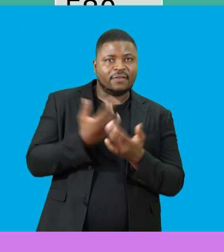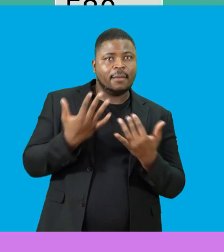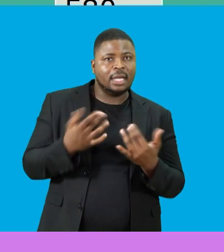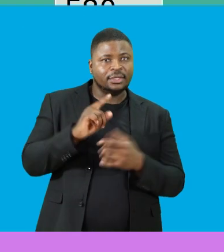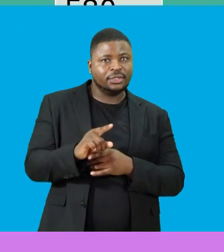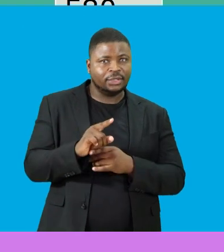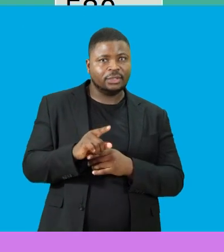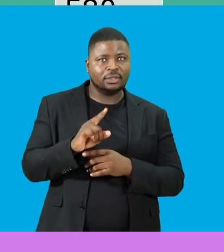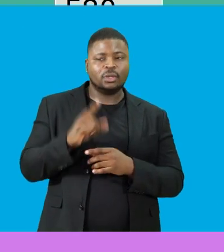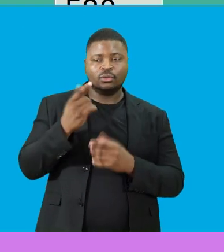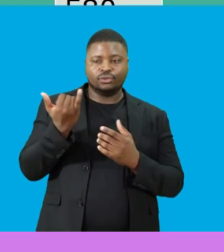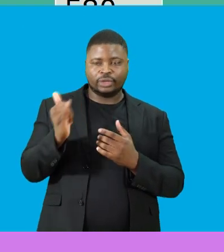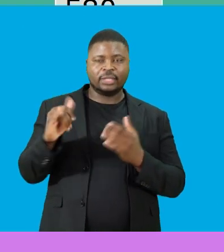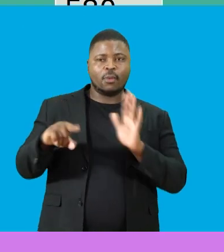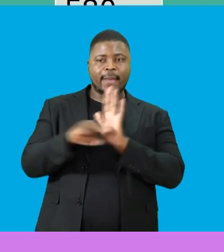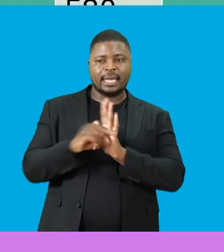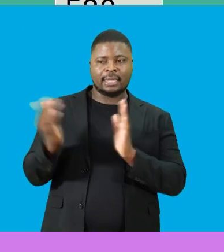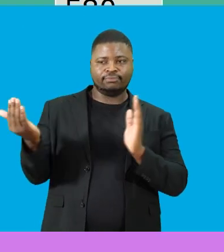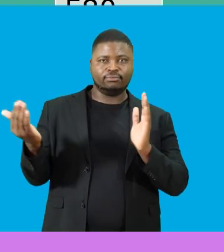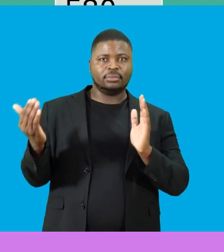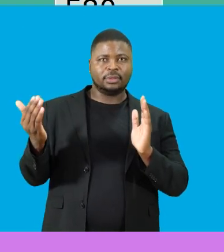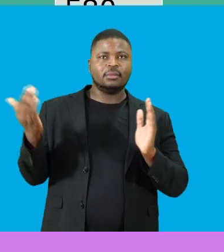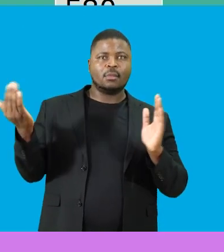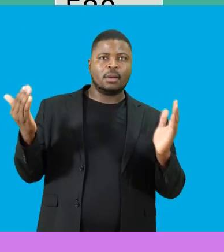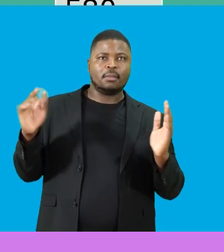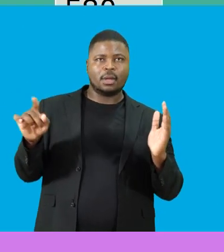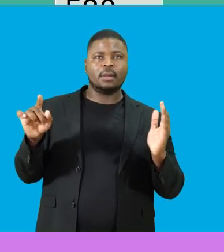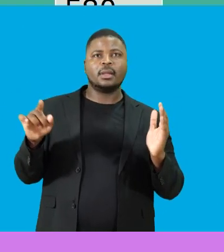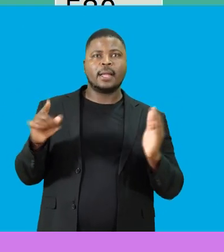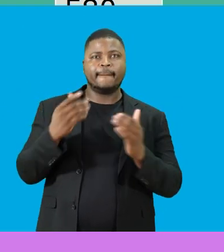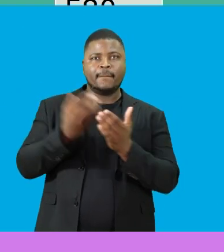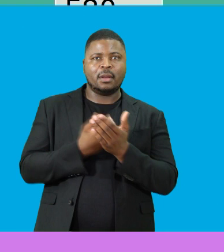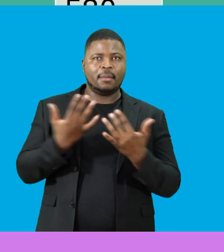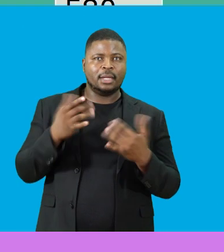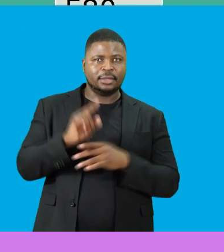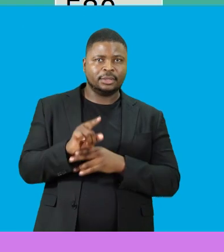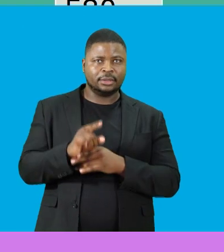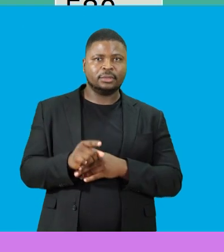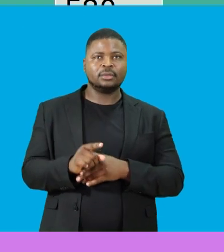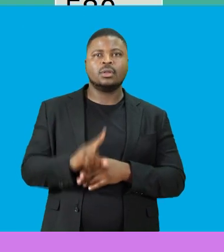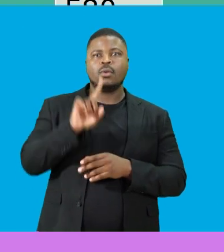discounted cost. So we're going to say the difference is equals to